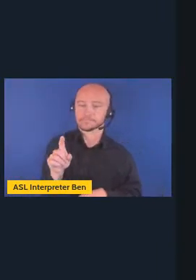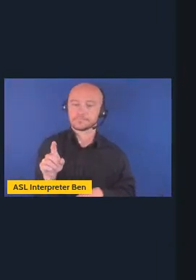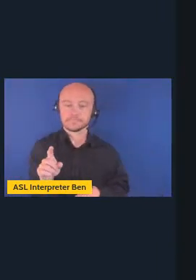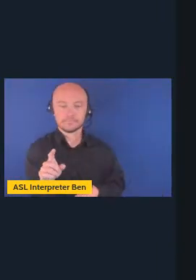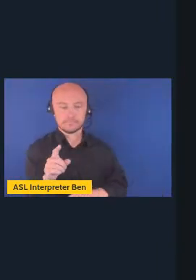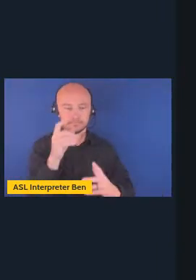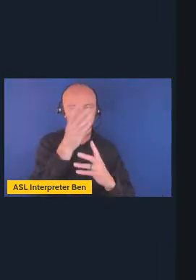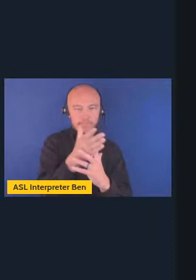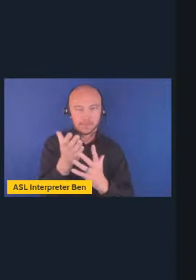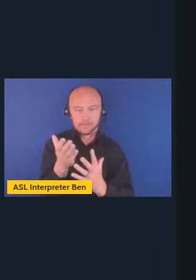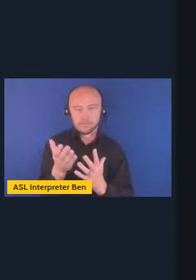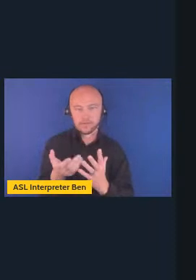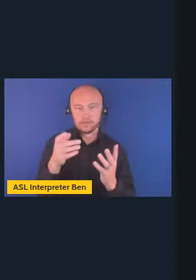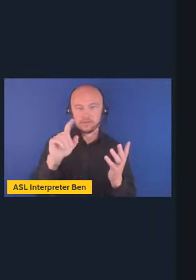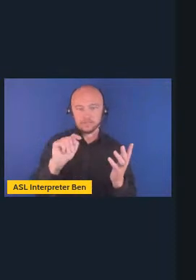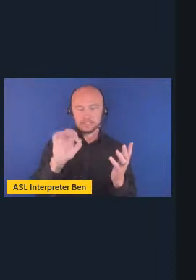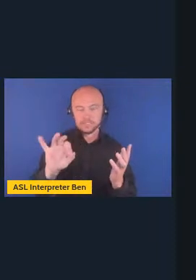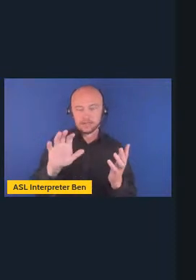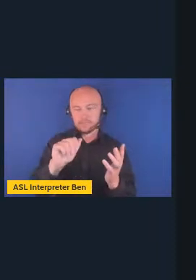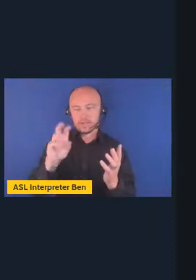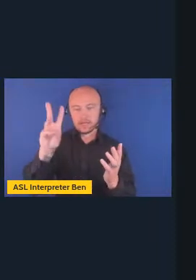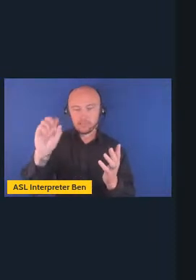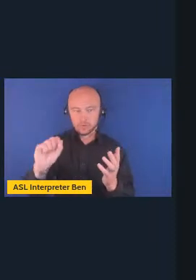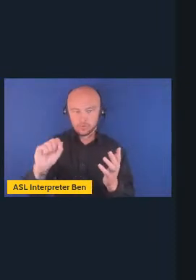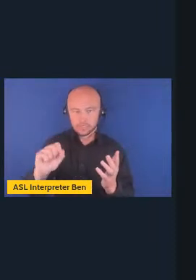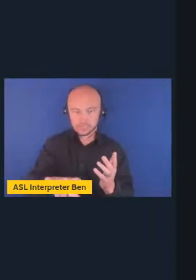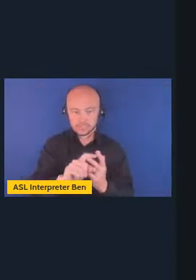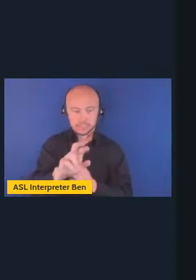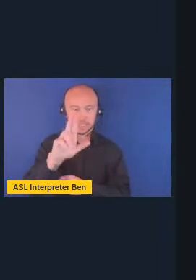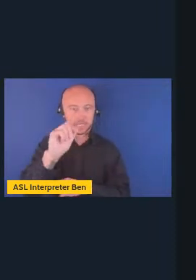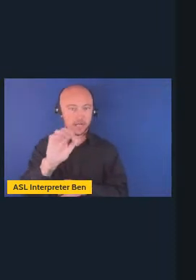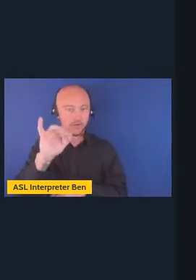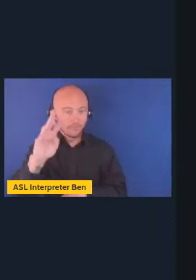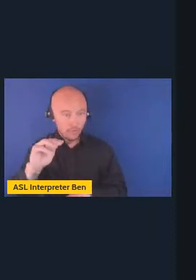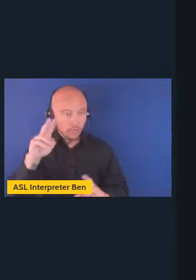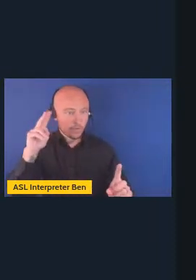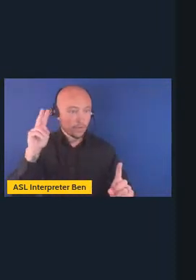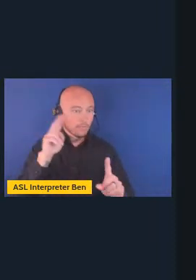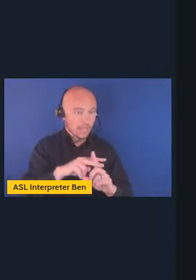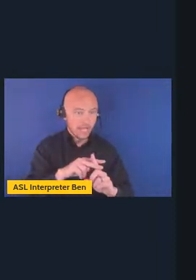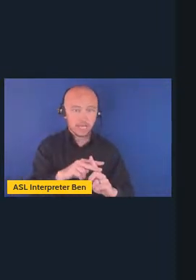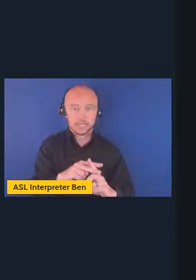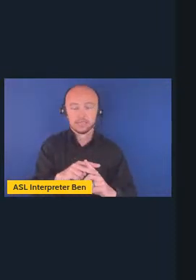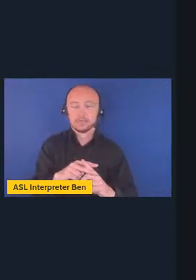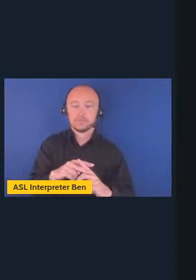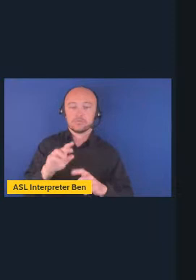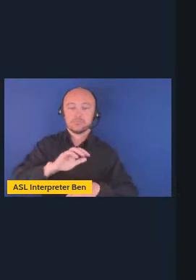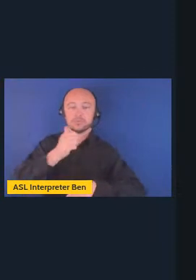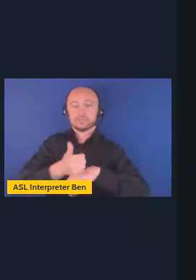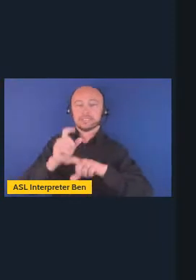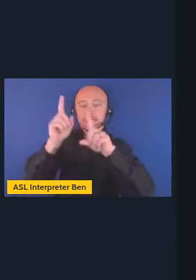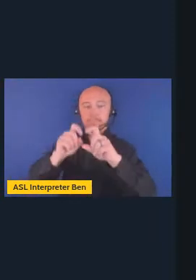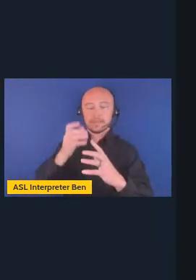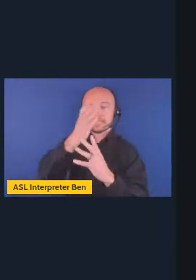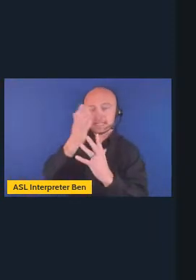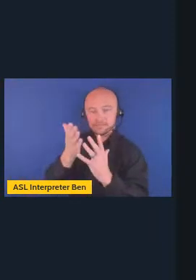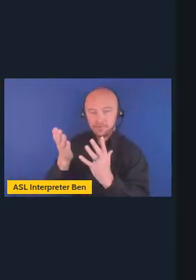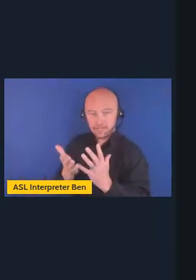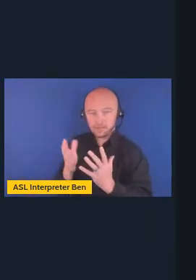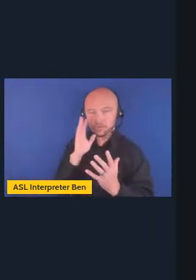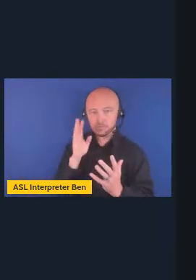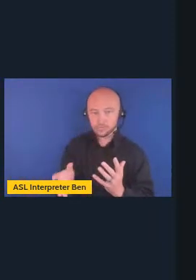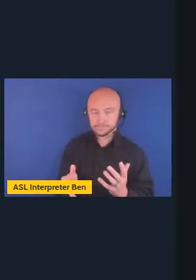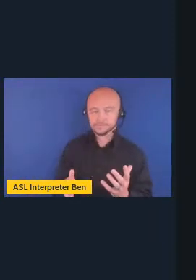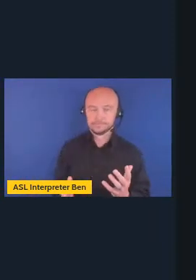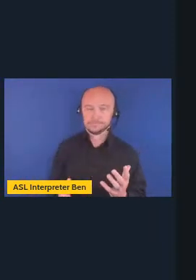file into tf AWS, and then it will do Terraform init, Terraform apply. It will set up the test runners, because every one of those tests is